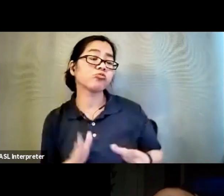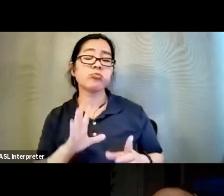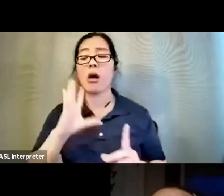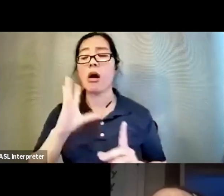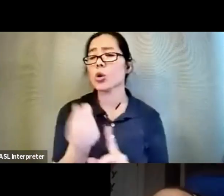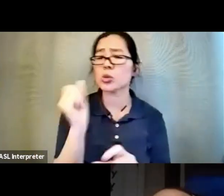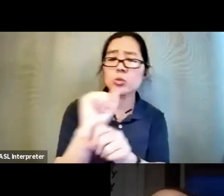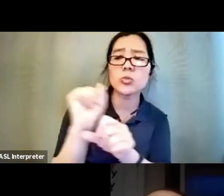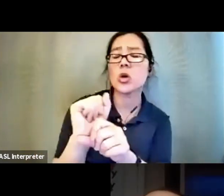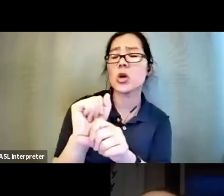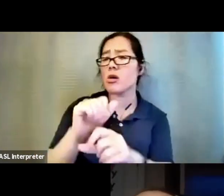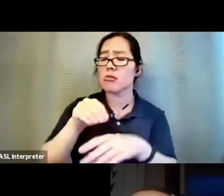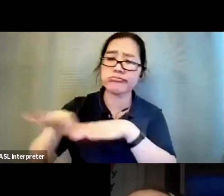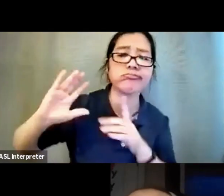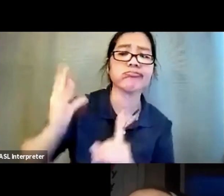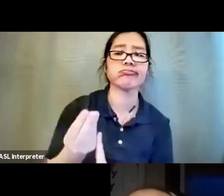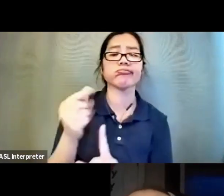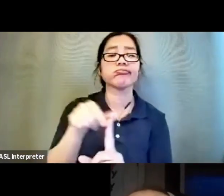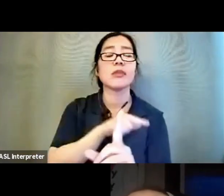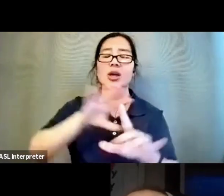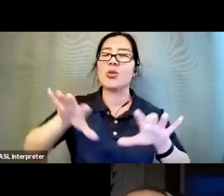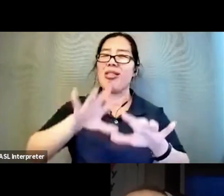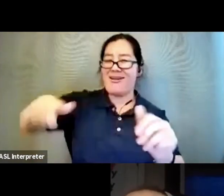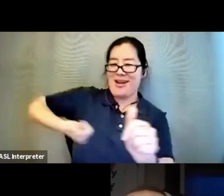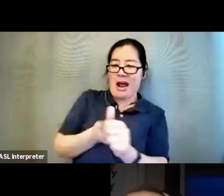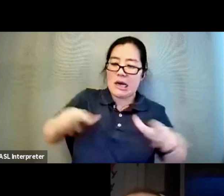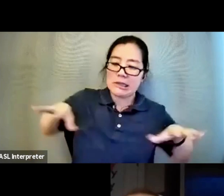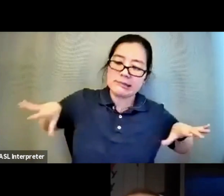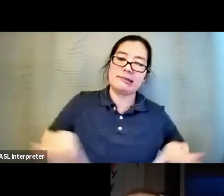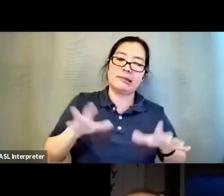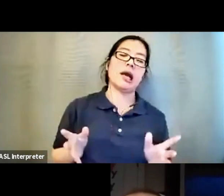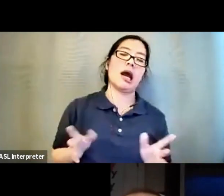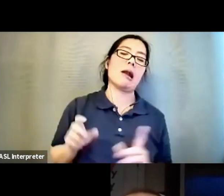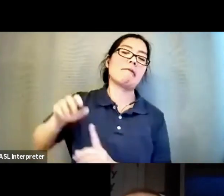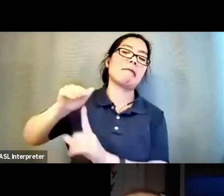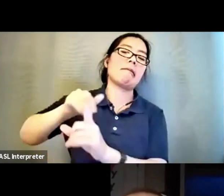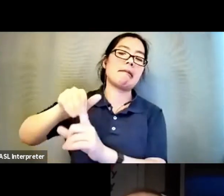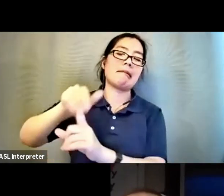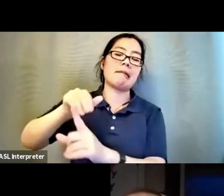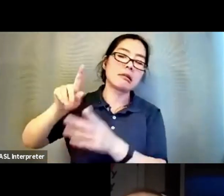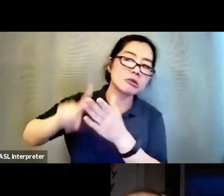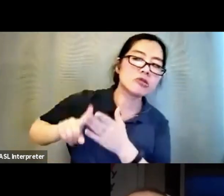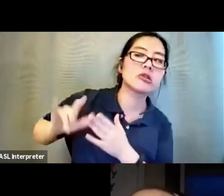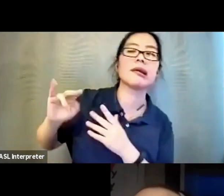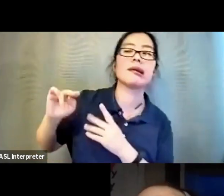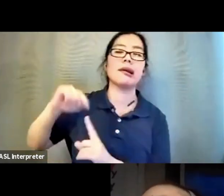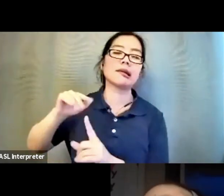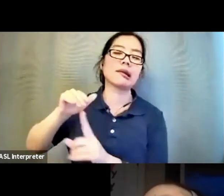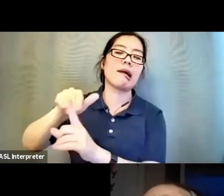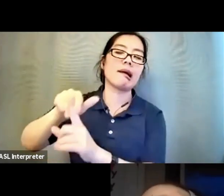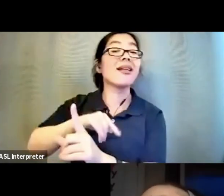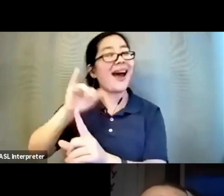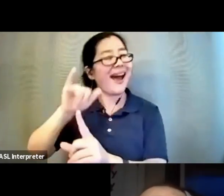does a lot of behind the scenes nudging and bugging people and checking in with people, which I think is a big part of the ways